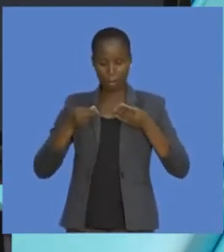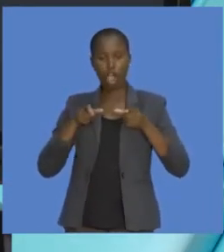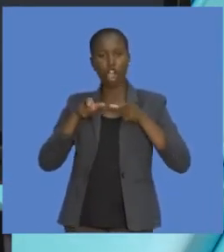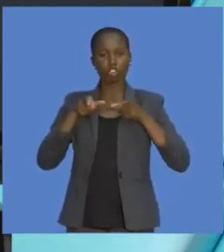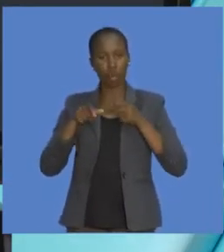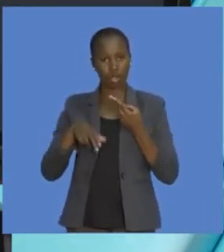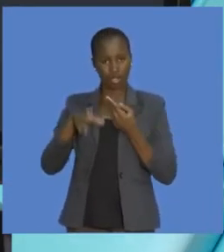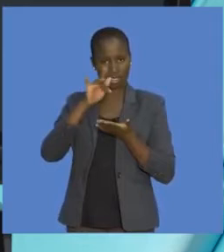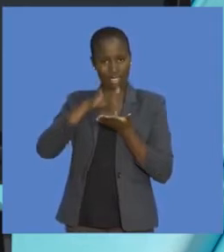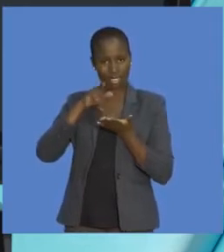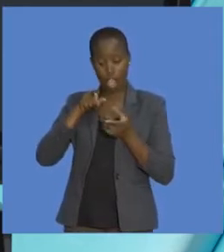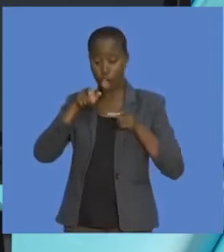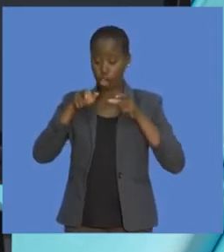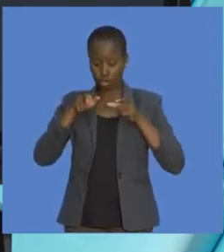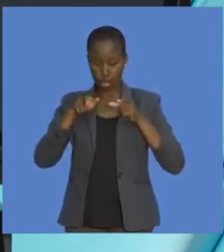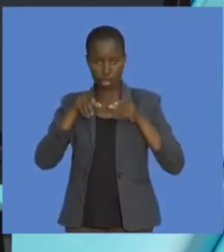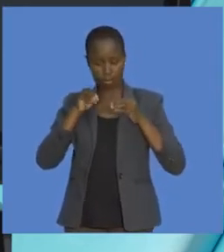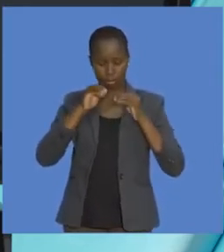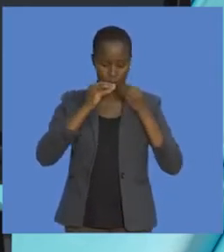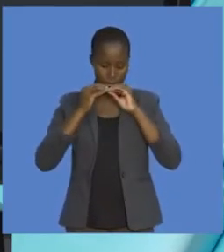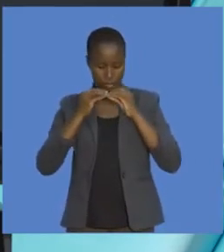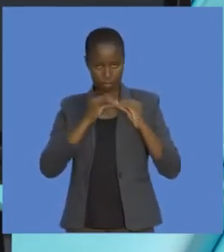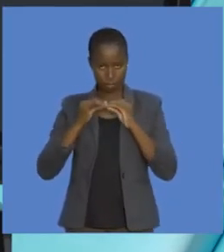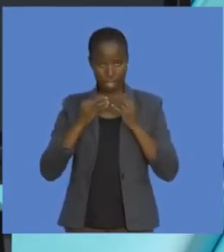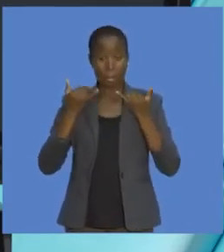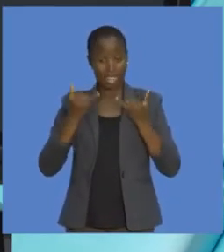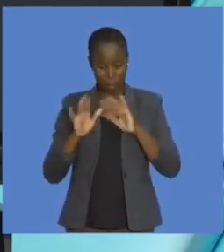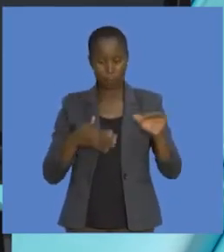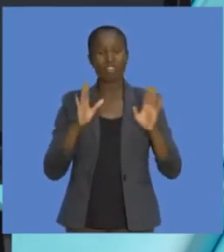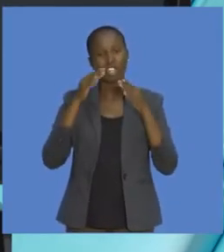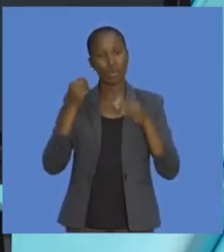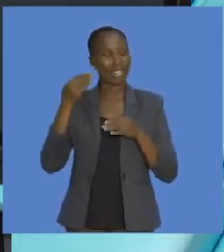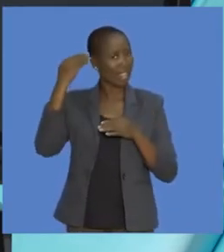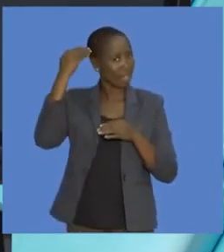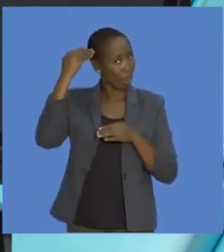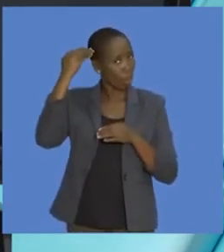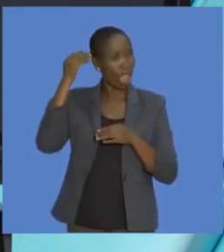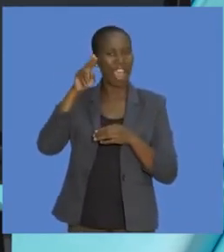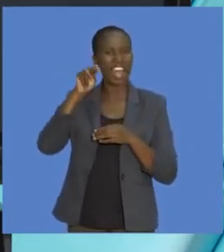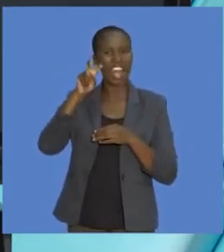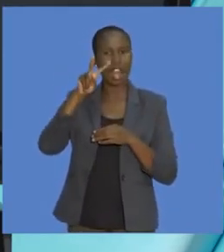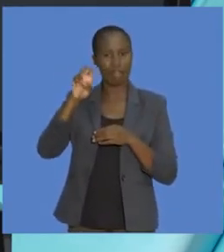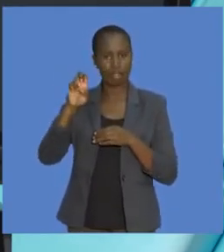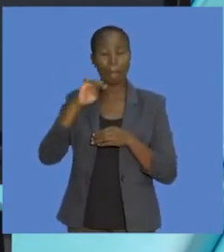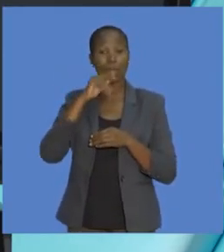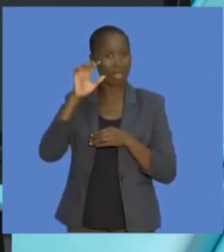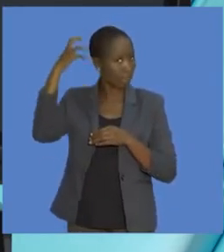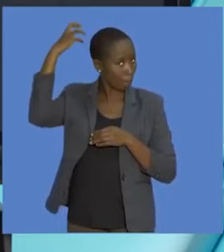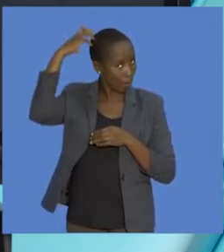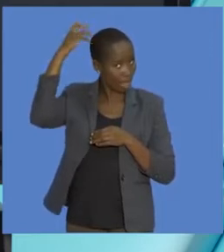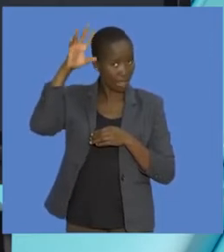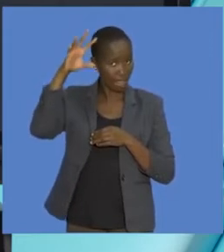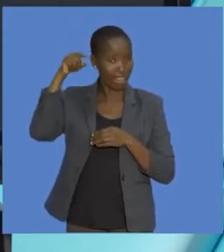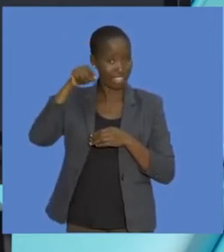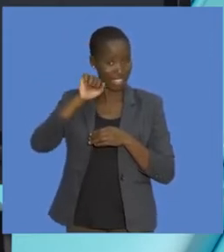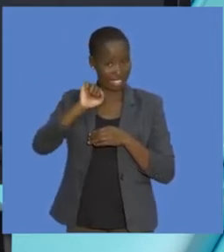in this case, when we look at the nervous system, it's going to be the central nervous system, which is the brain. And that's going to then